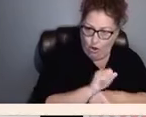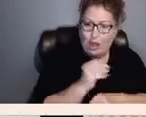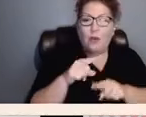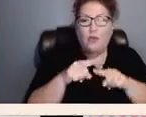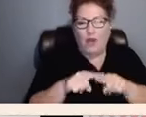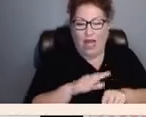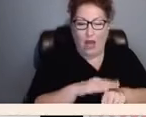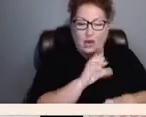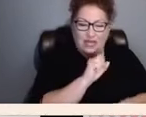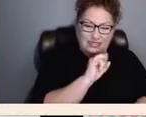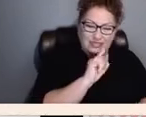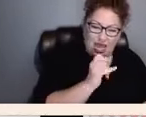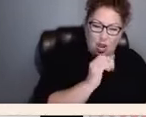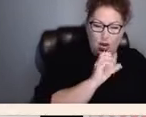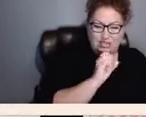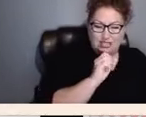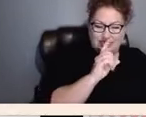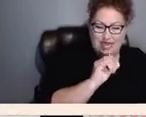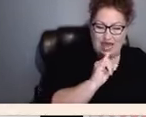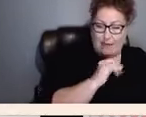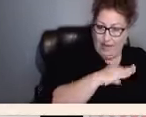those SSDI benefits.